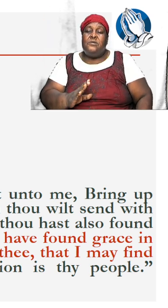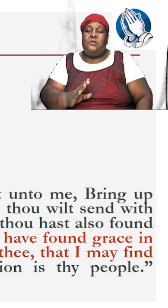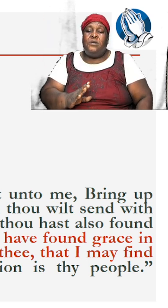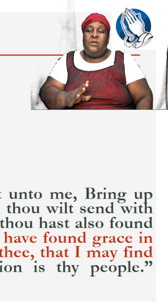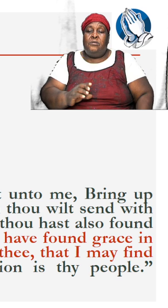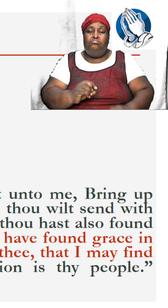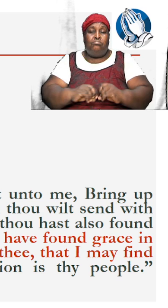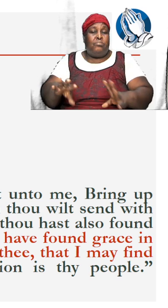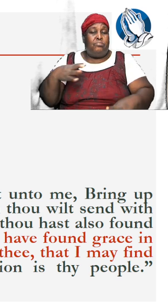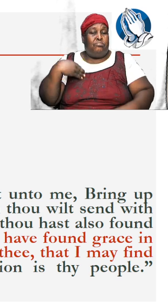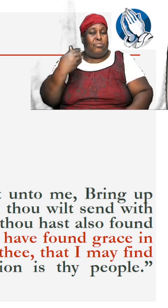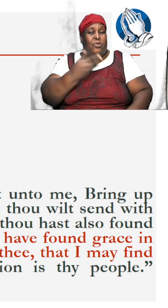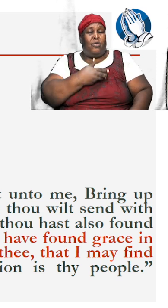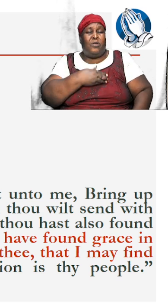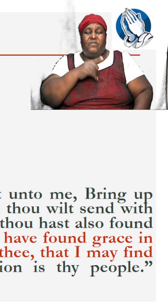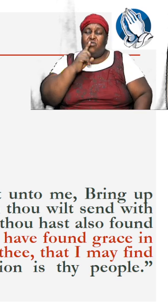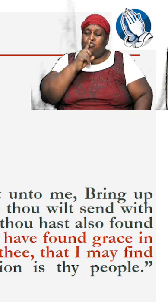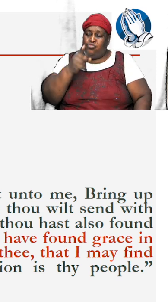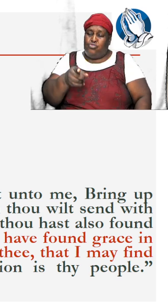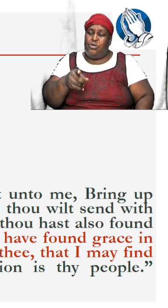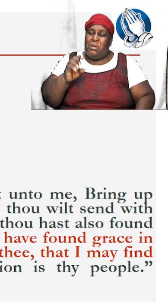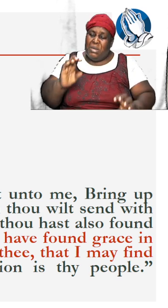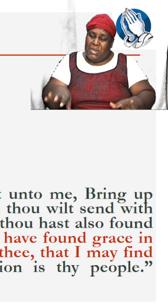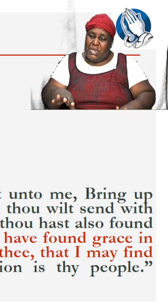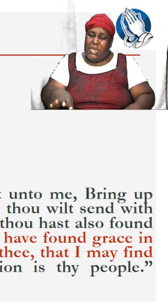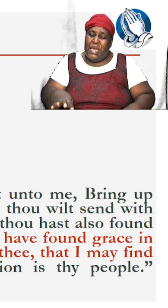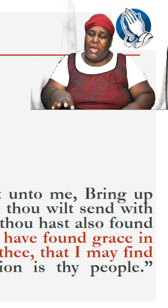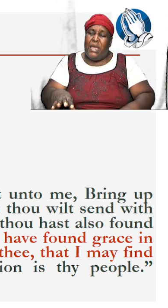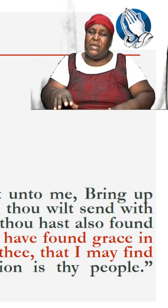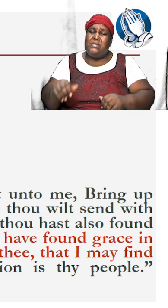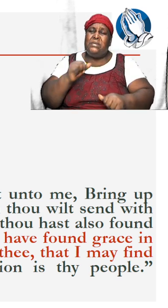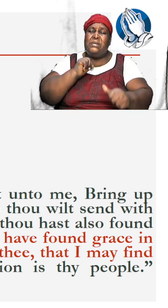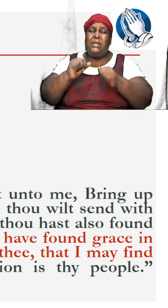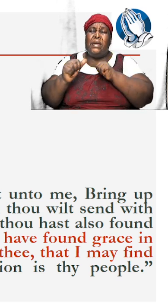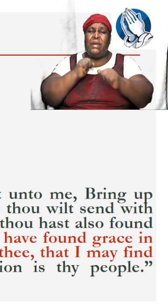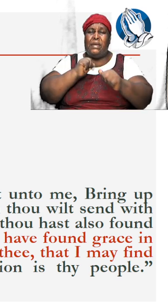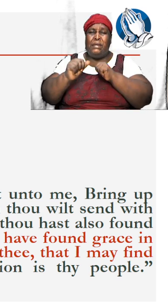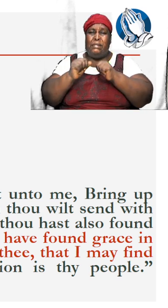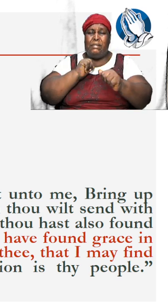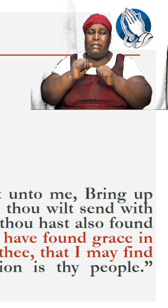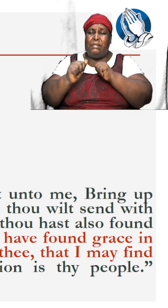Now, none of us, truthfully, can deny that